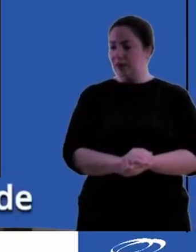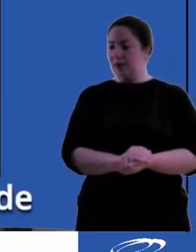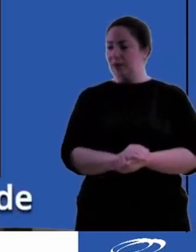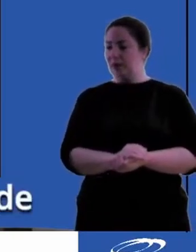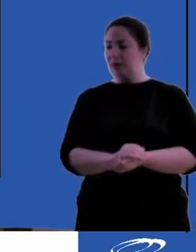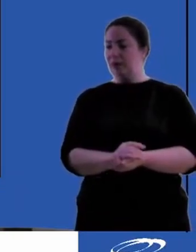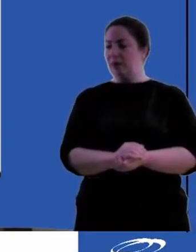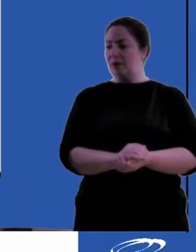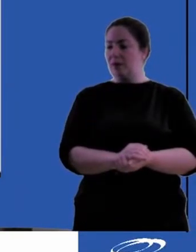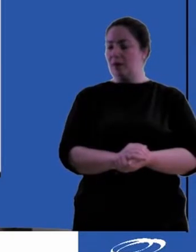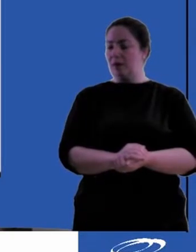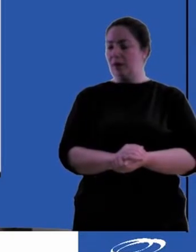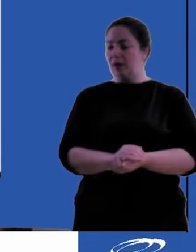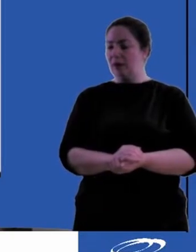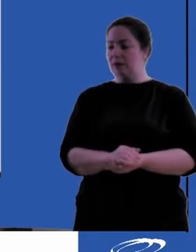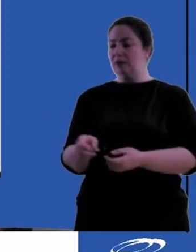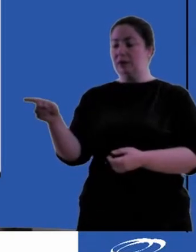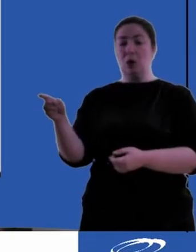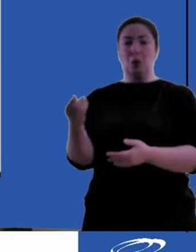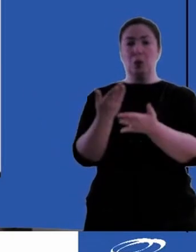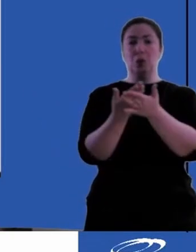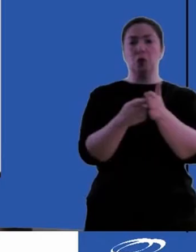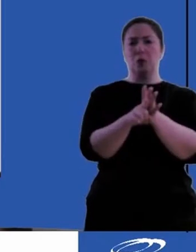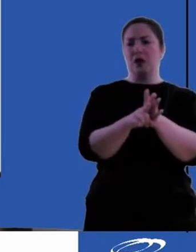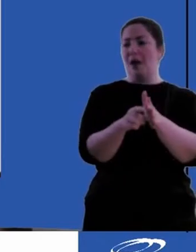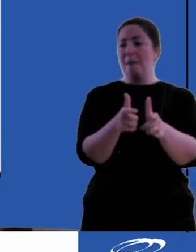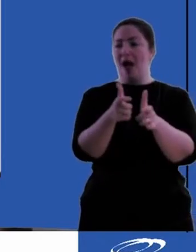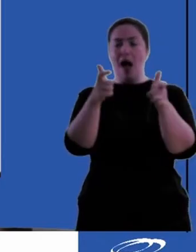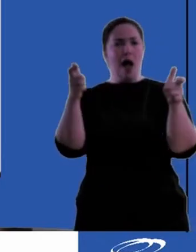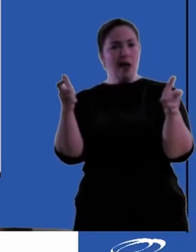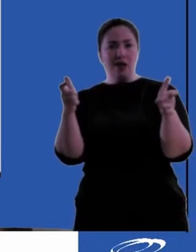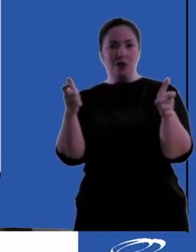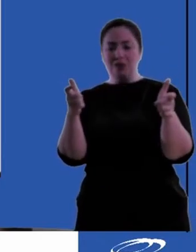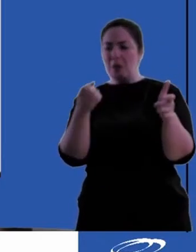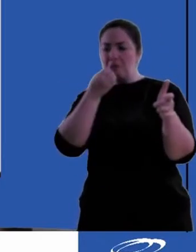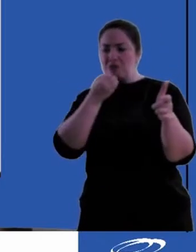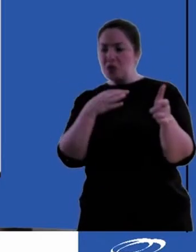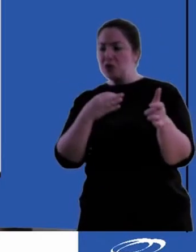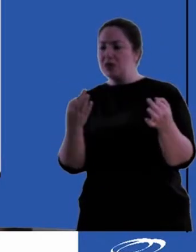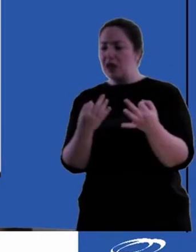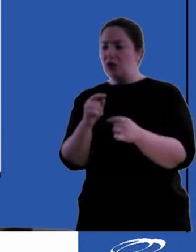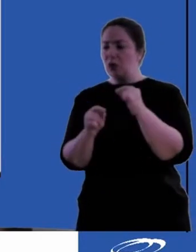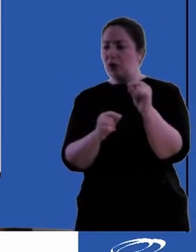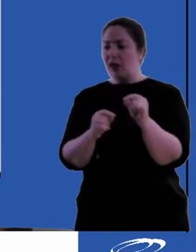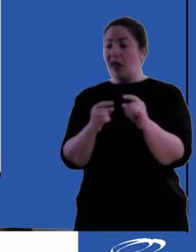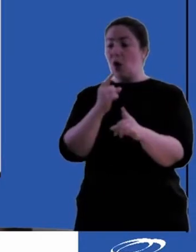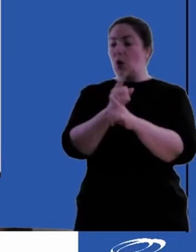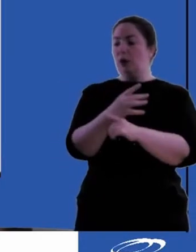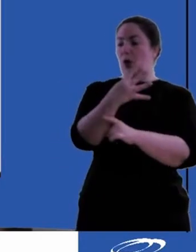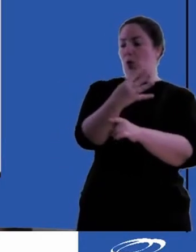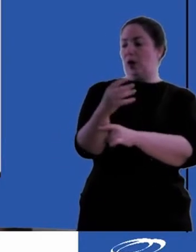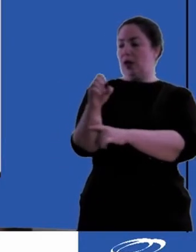largest study of shotgun metagenomic sequencing. We looked at 408 sonicate fluids from patients